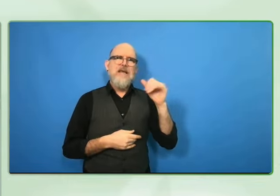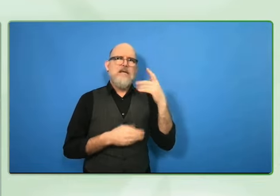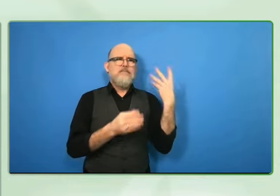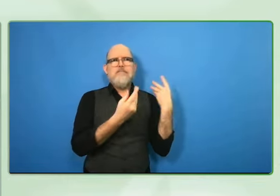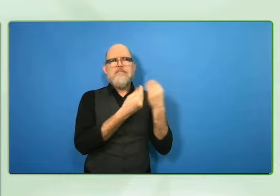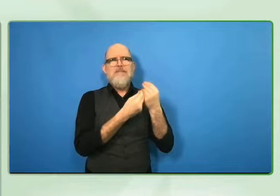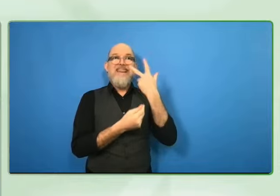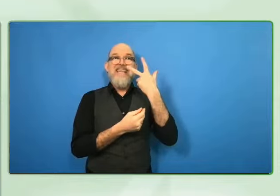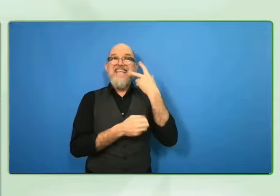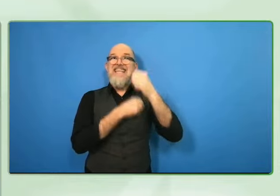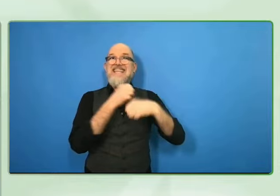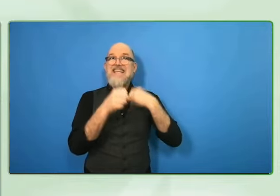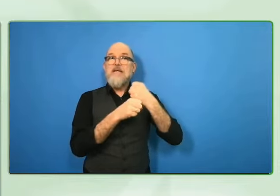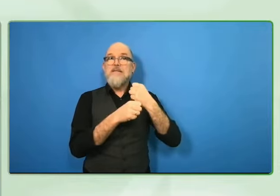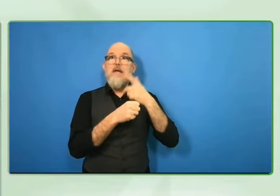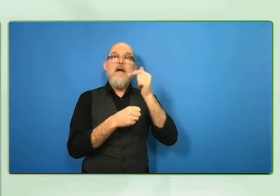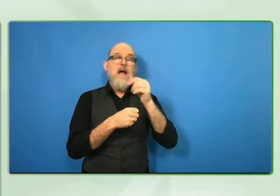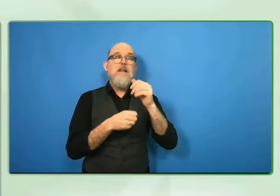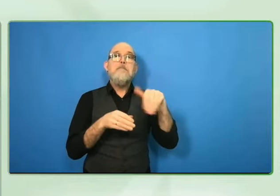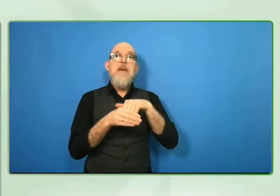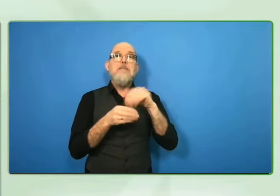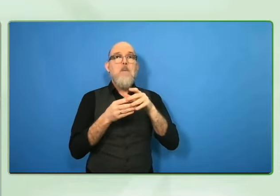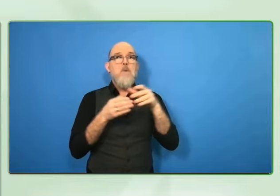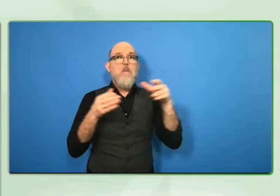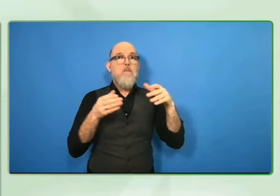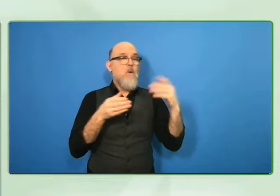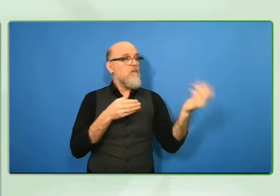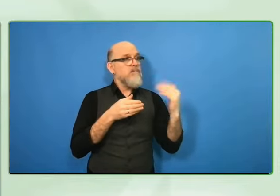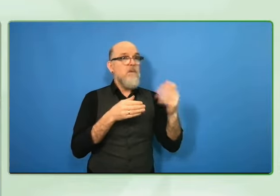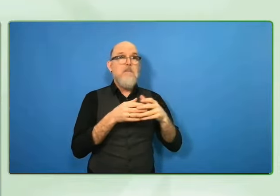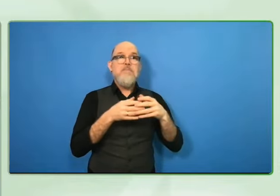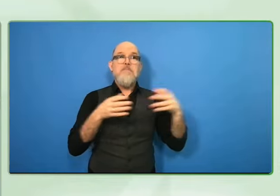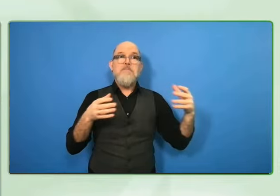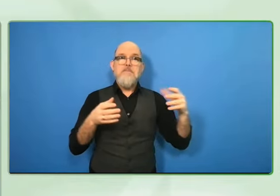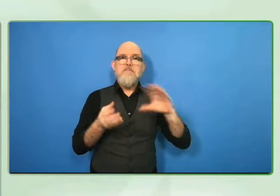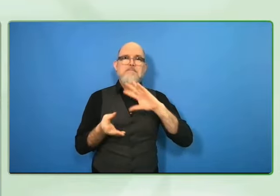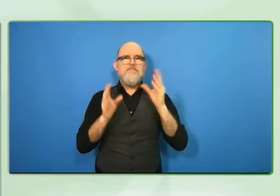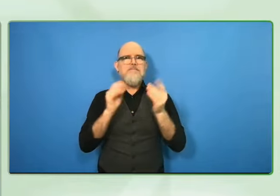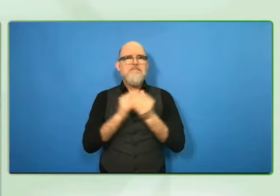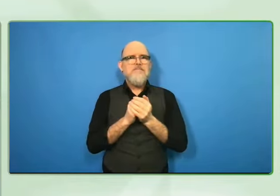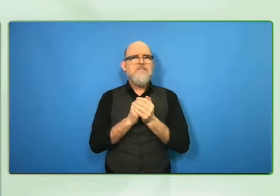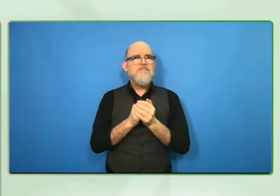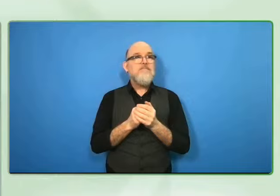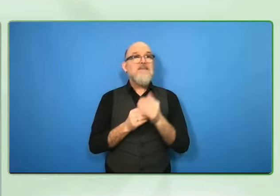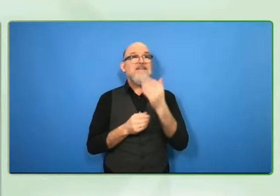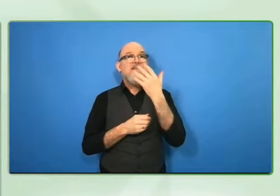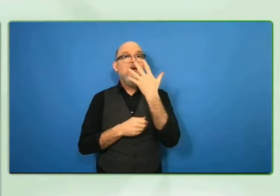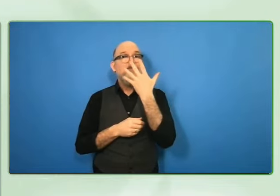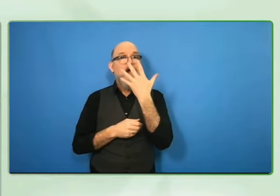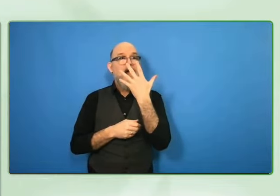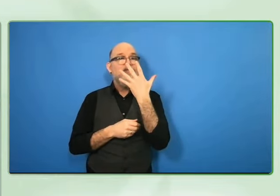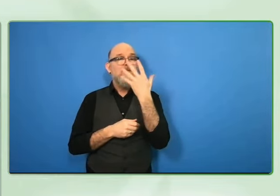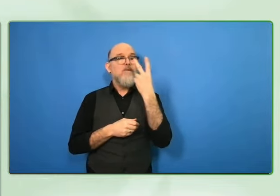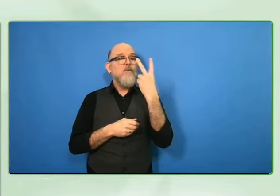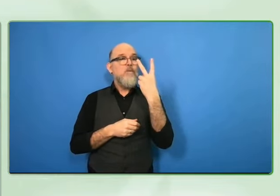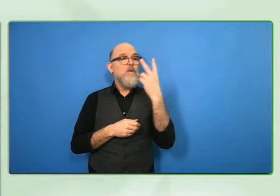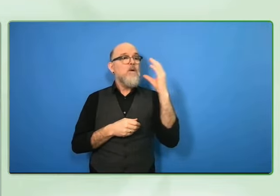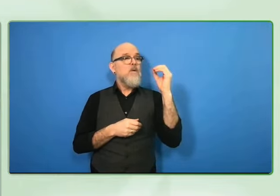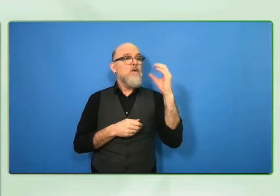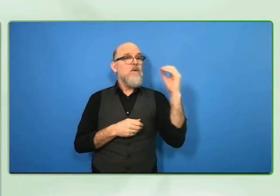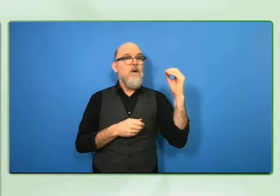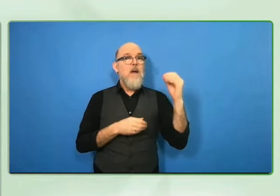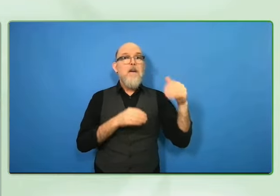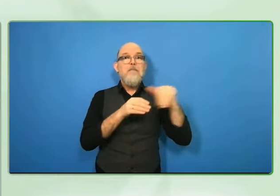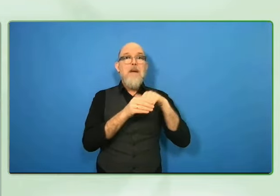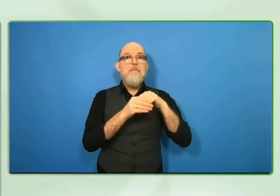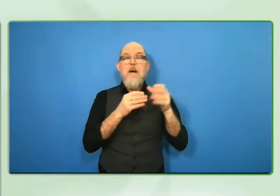500% during this period to about 5,200 members today. So I'm really looking forward to the conversation. Thank